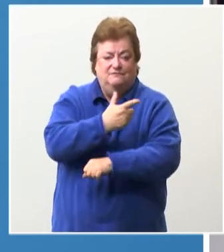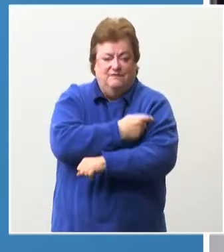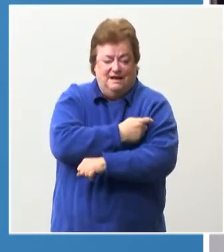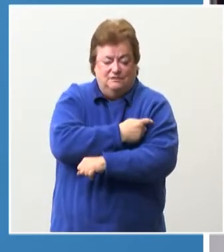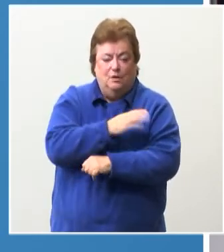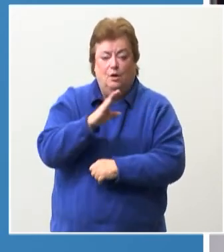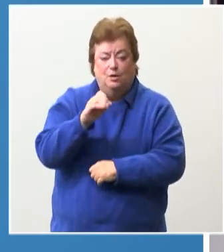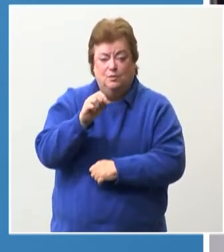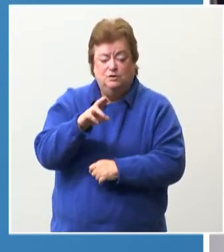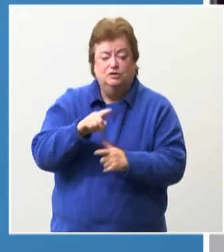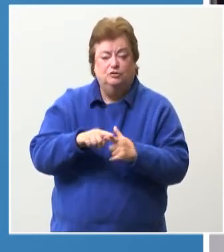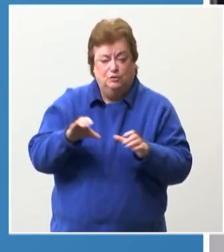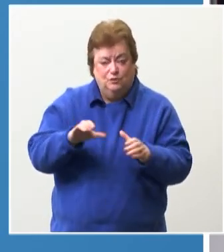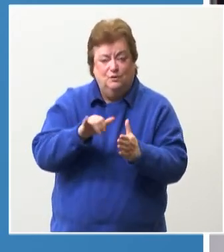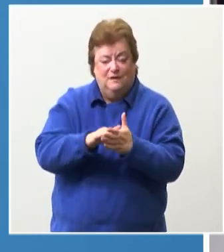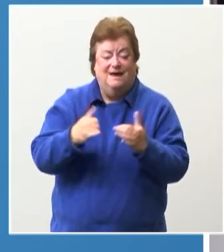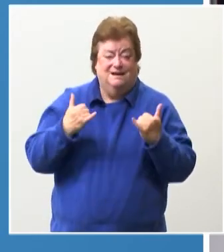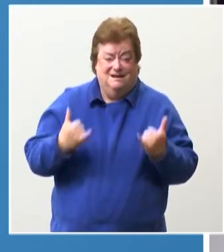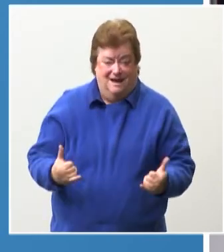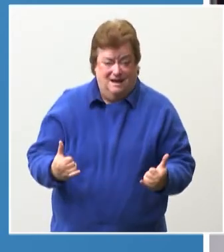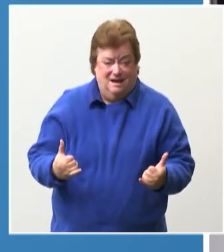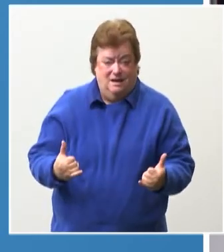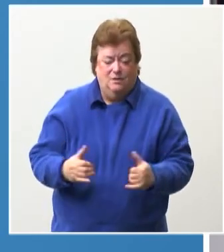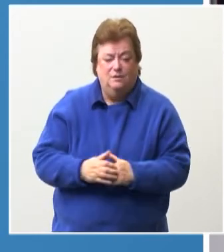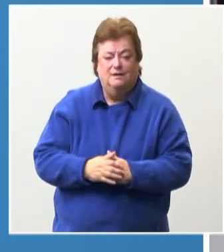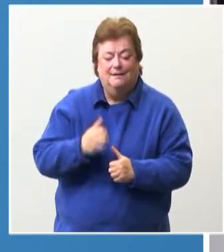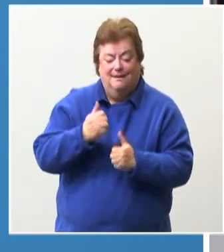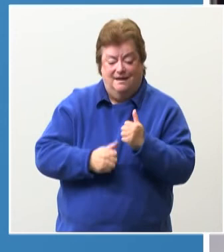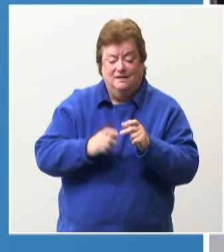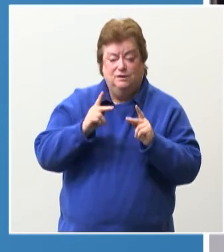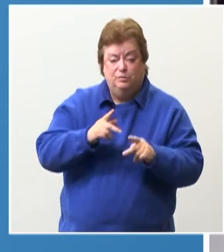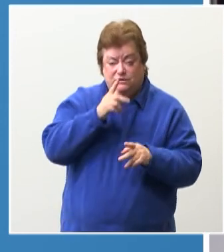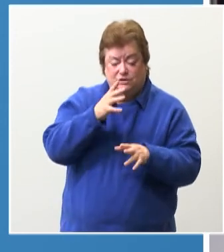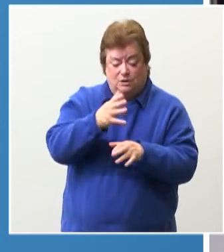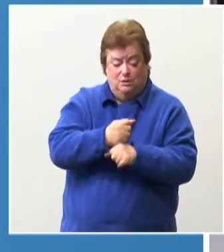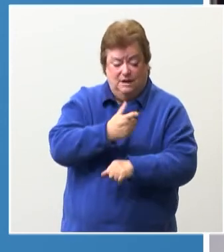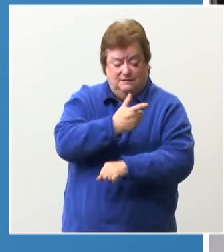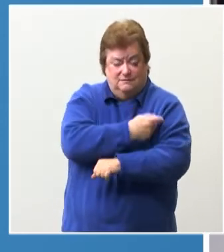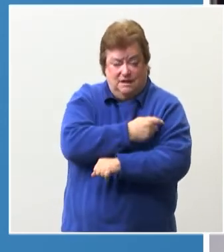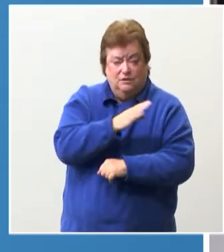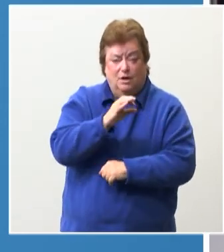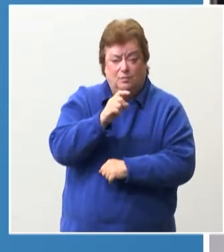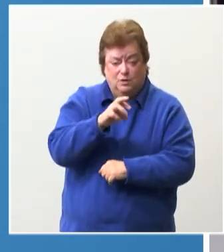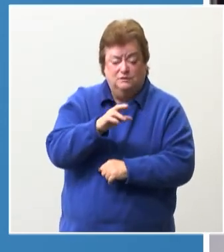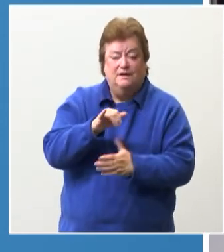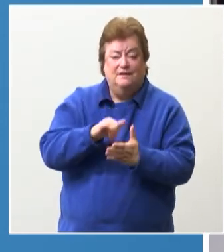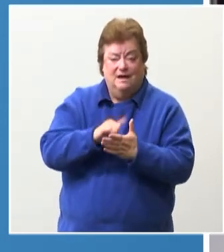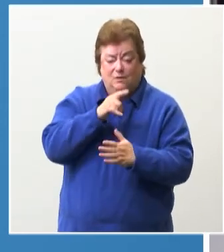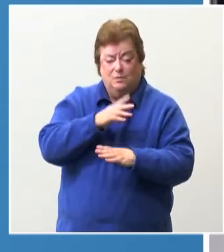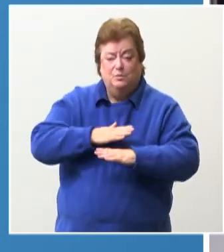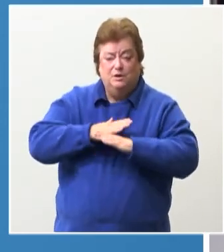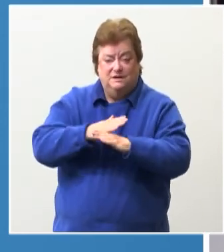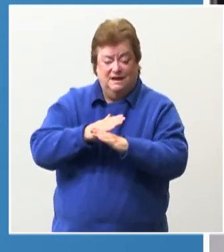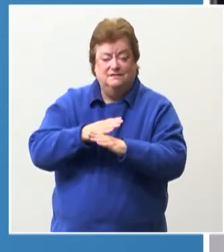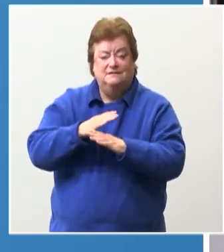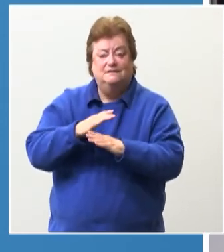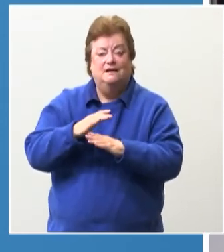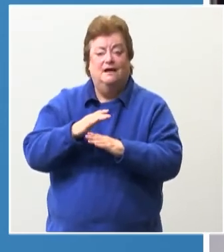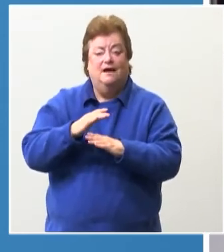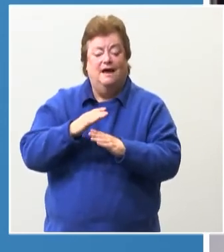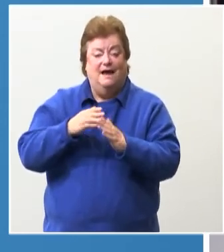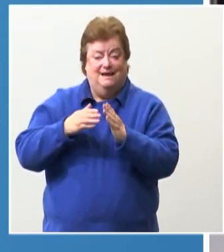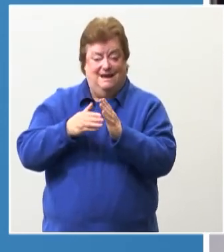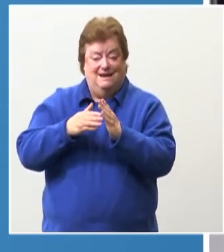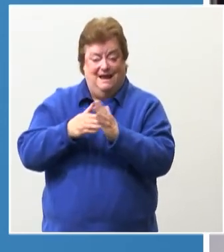booster dose now. With every person who gets vaccinated or boosted, our protection against the virus is strengthened.